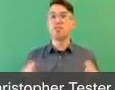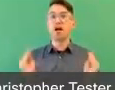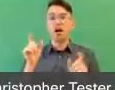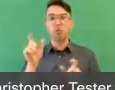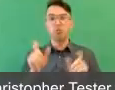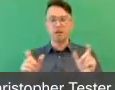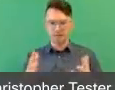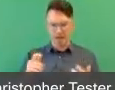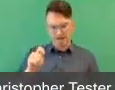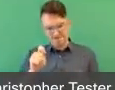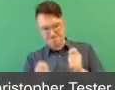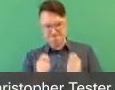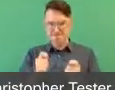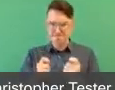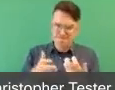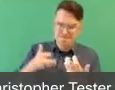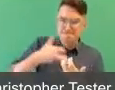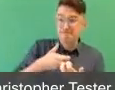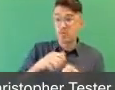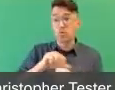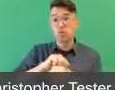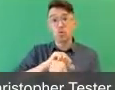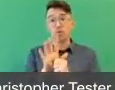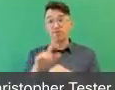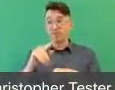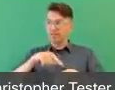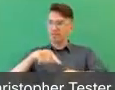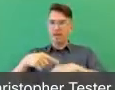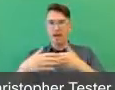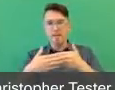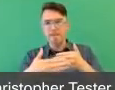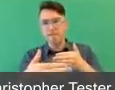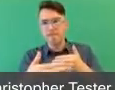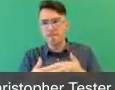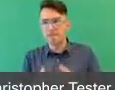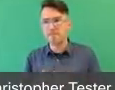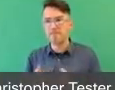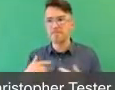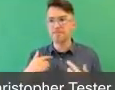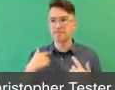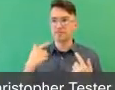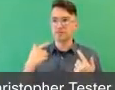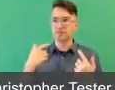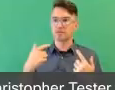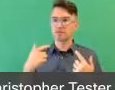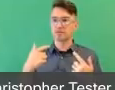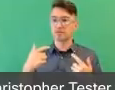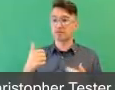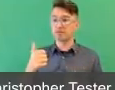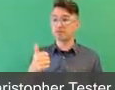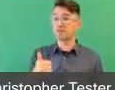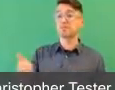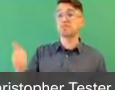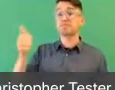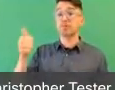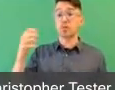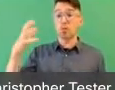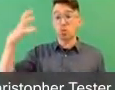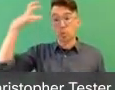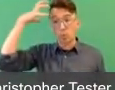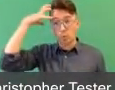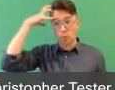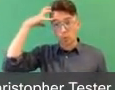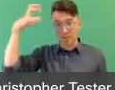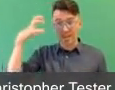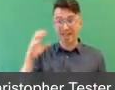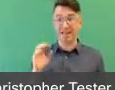is Her Majesty Queen Mathilde of the Belgians. Her Majesty is a UNSDG advocate since 2016, and in this capacity, she